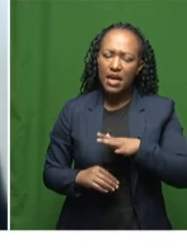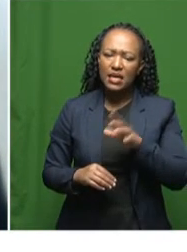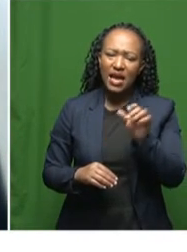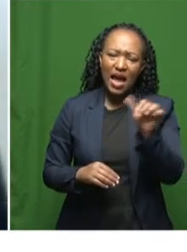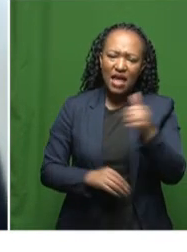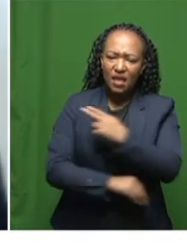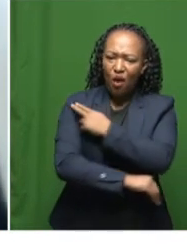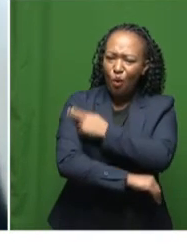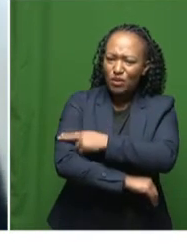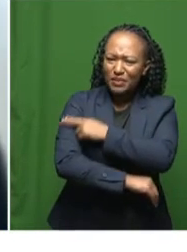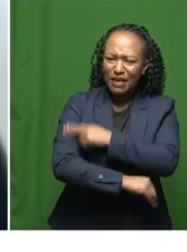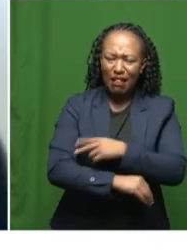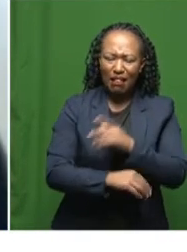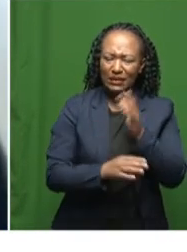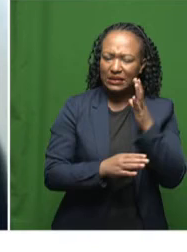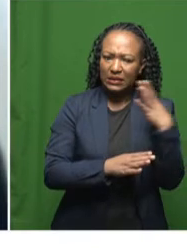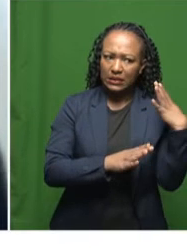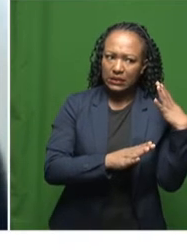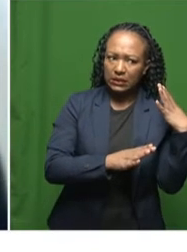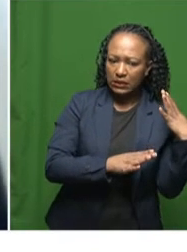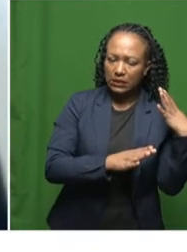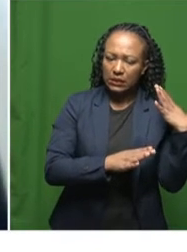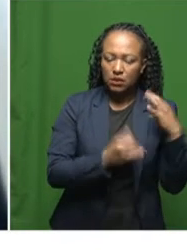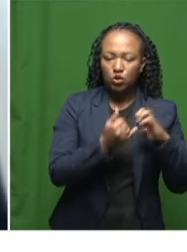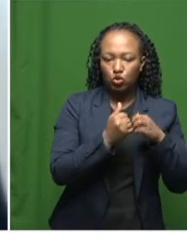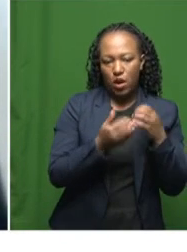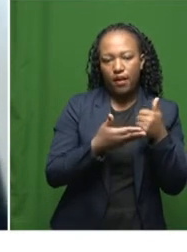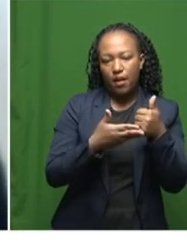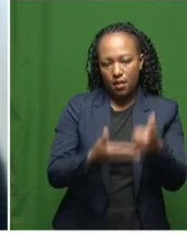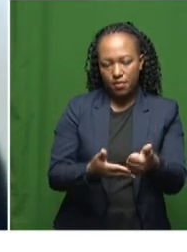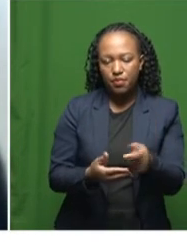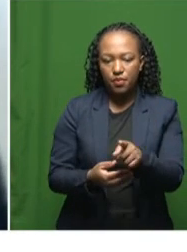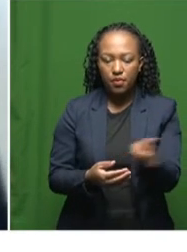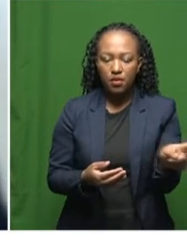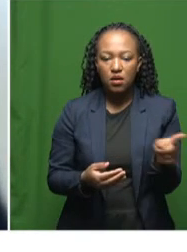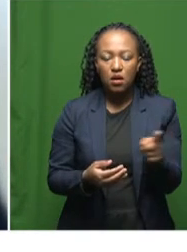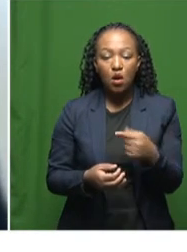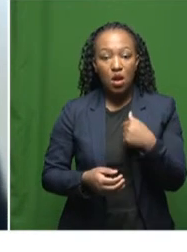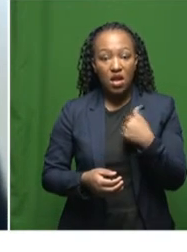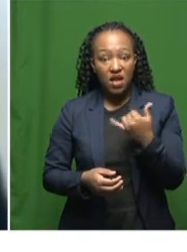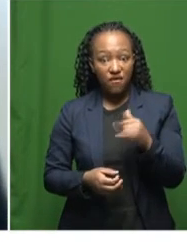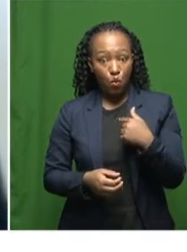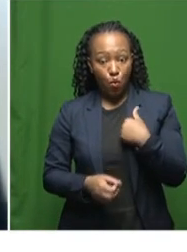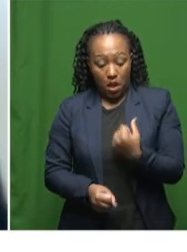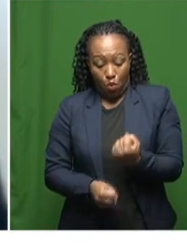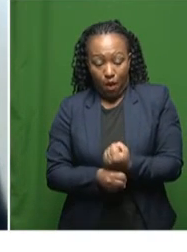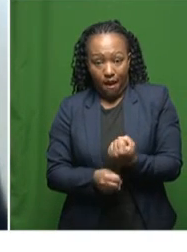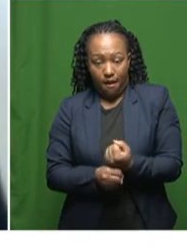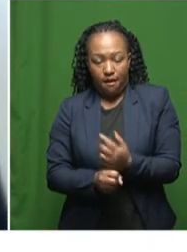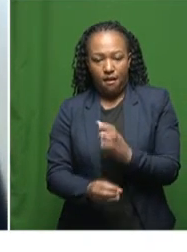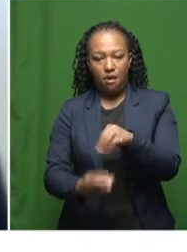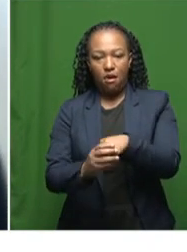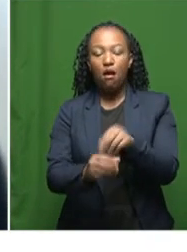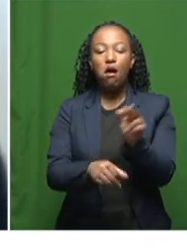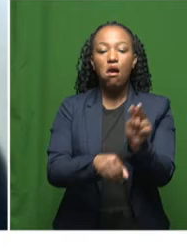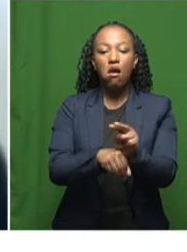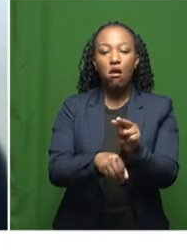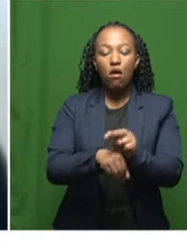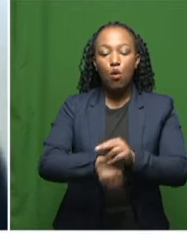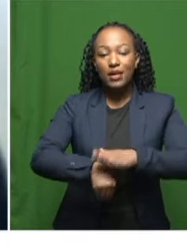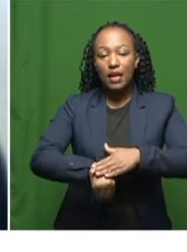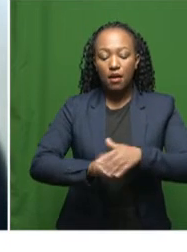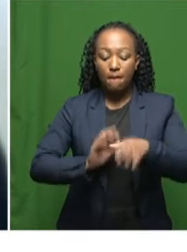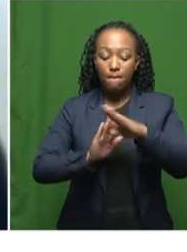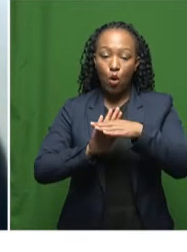other hospitals. So that's the plan, because if we are working on site, that means then within the decanting